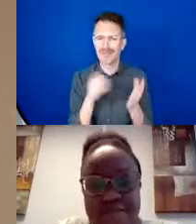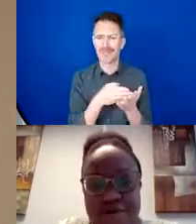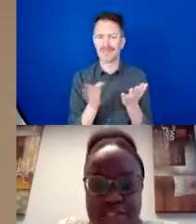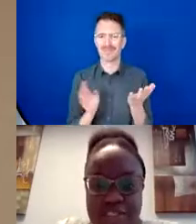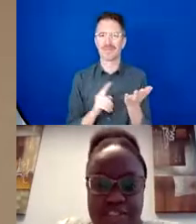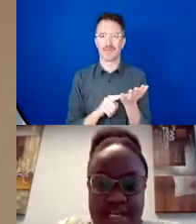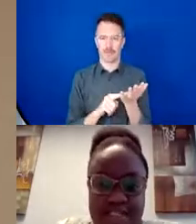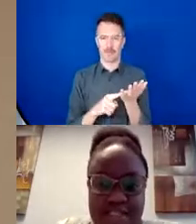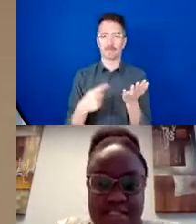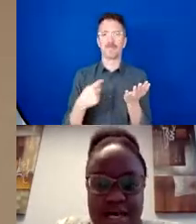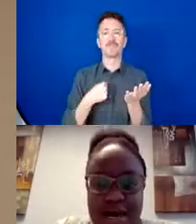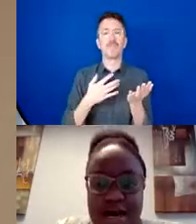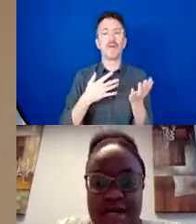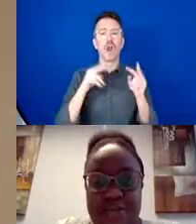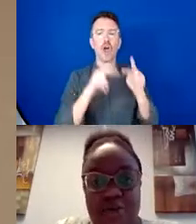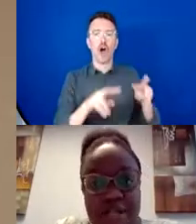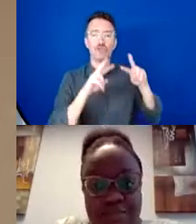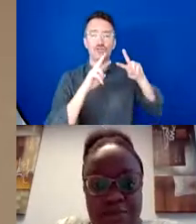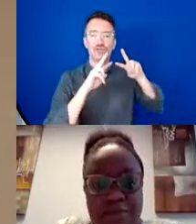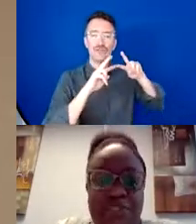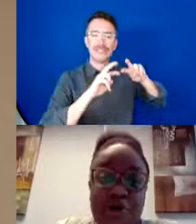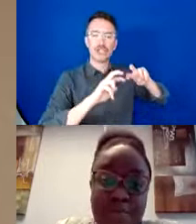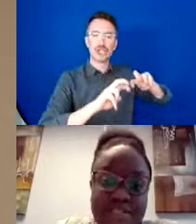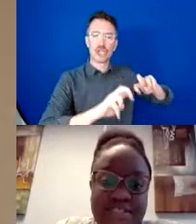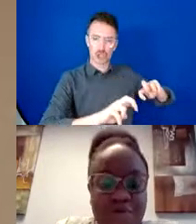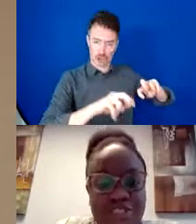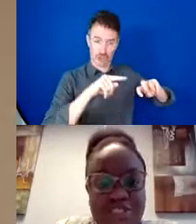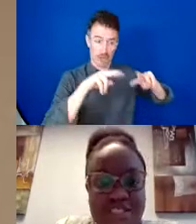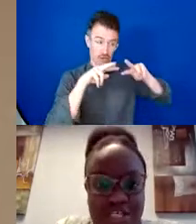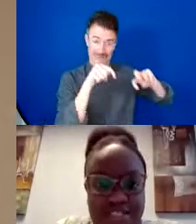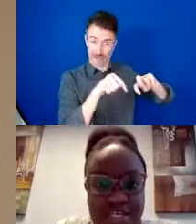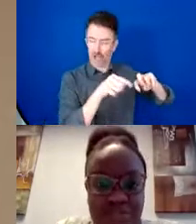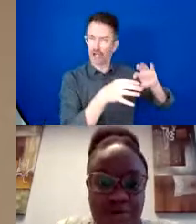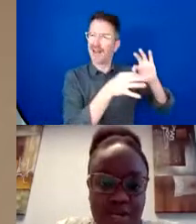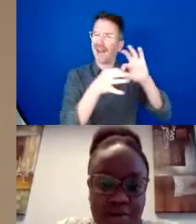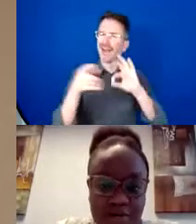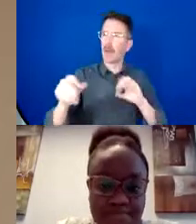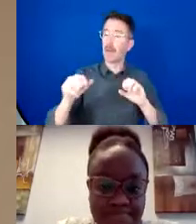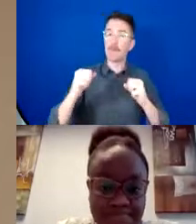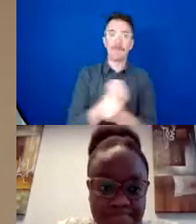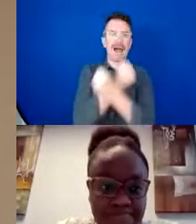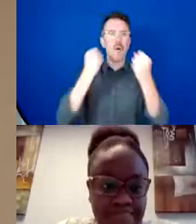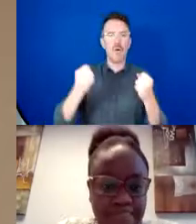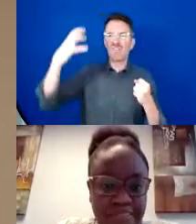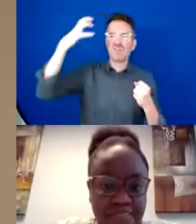time for questions and answers, and you're welcome to post your comments and questions in the chat as we go along.